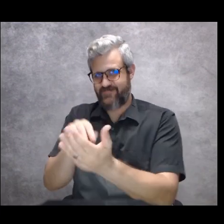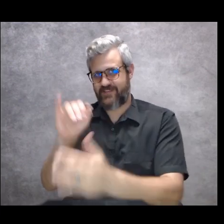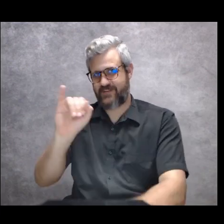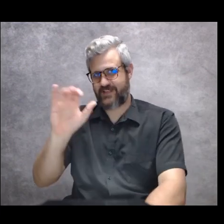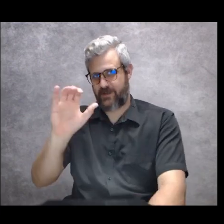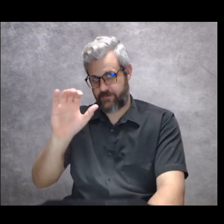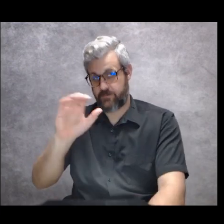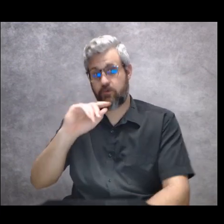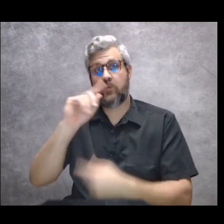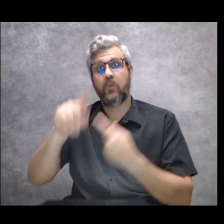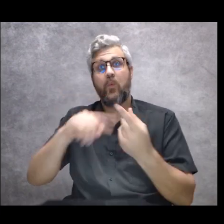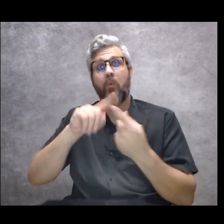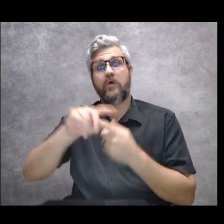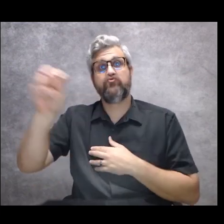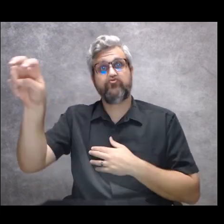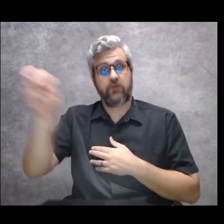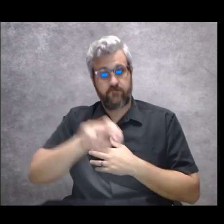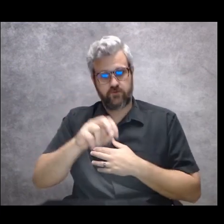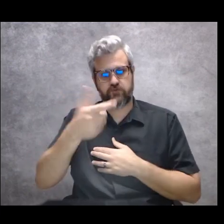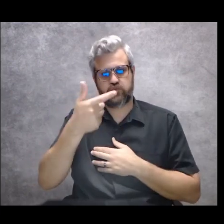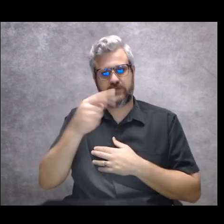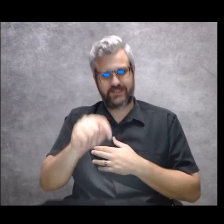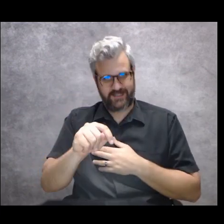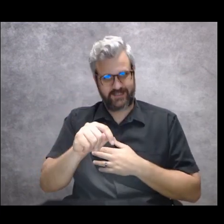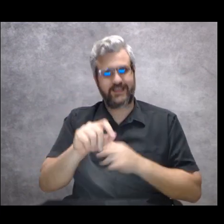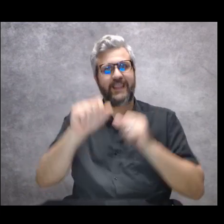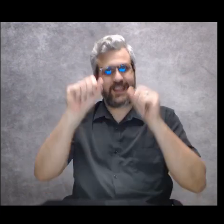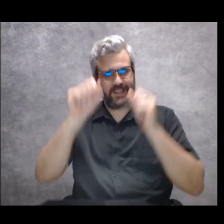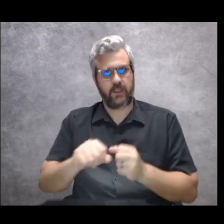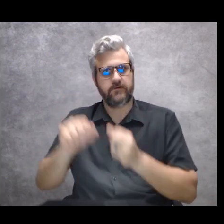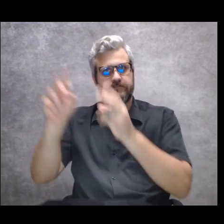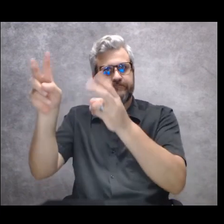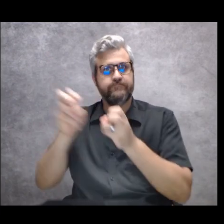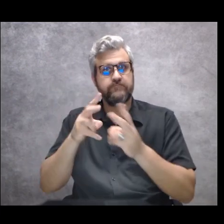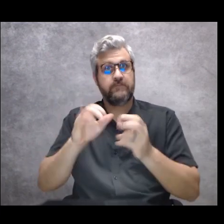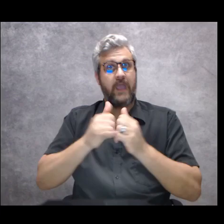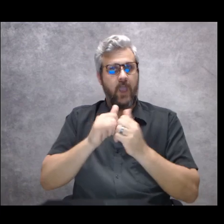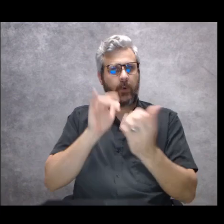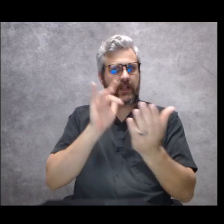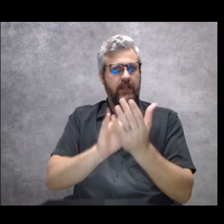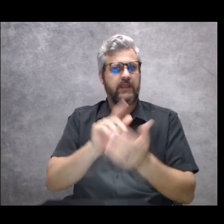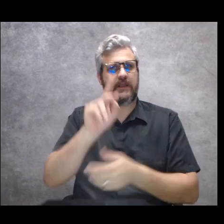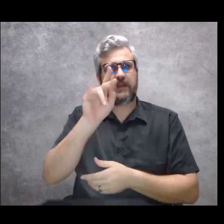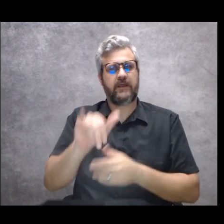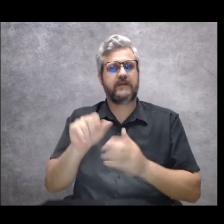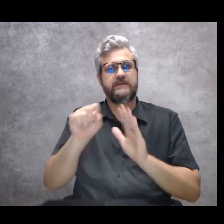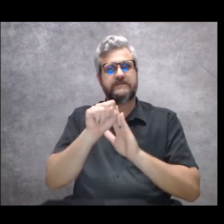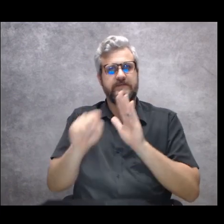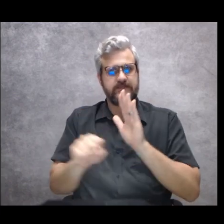GT record can be imported by clicking on the Kentucky State Reporting Import Wizard.